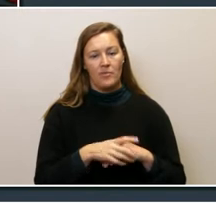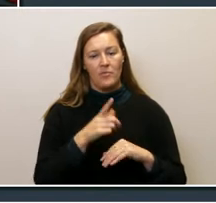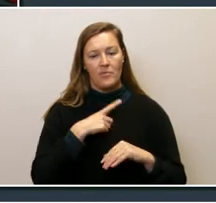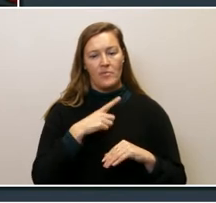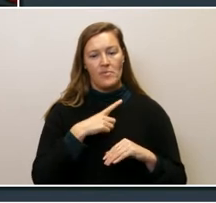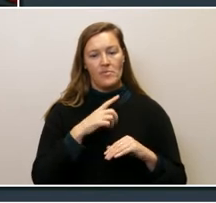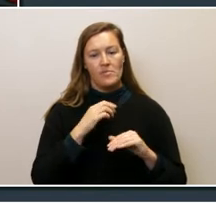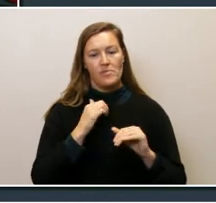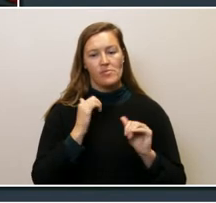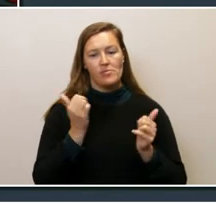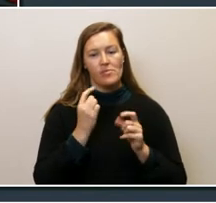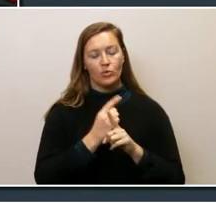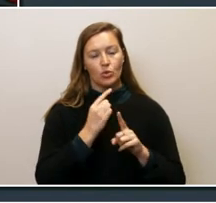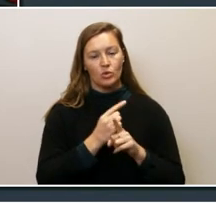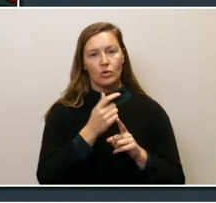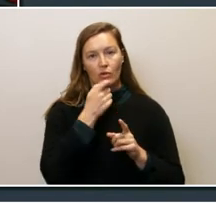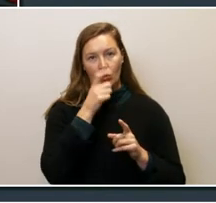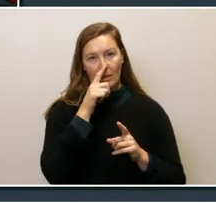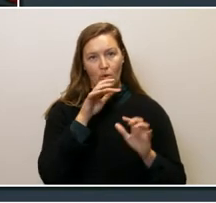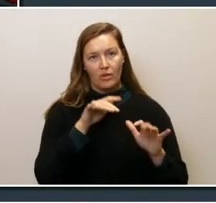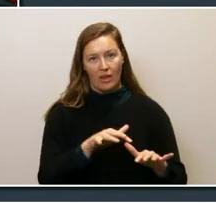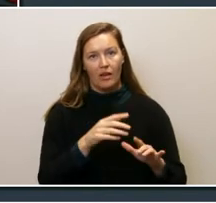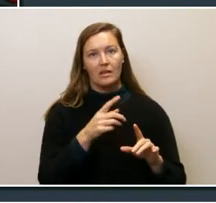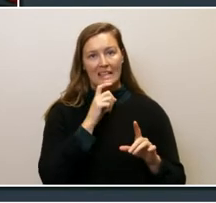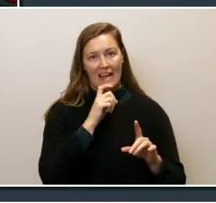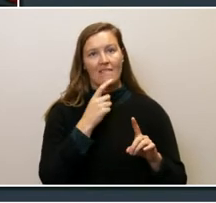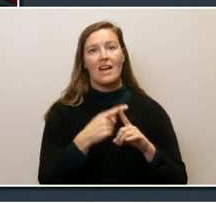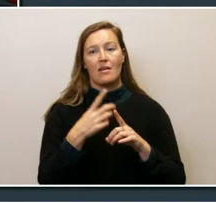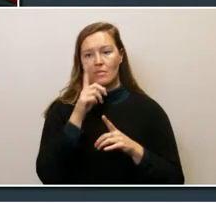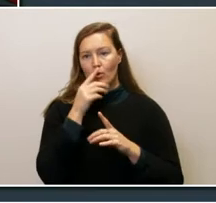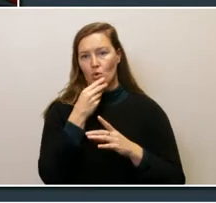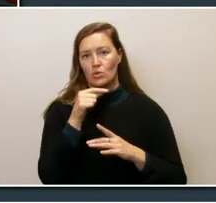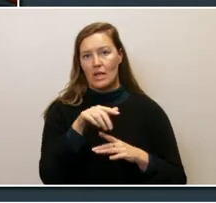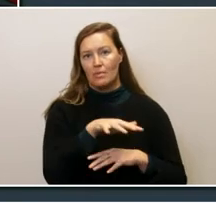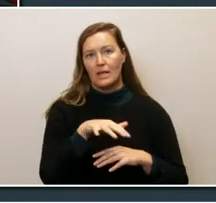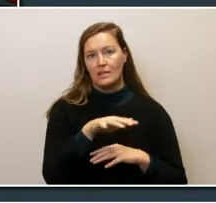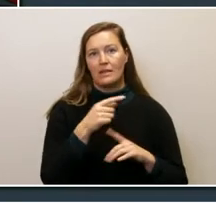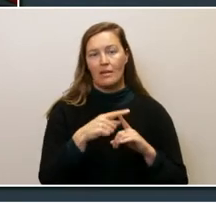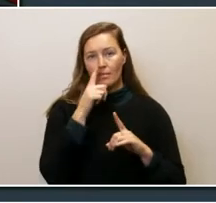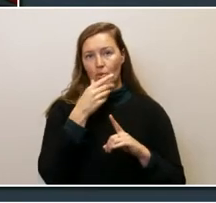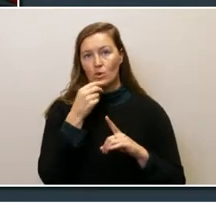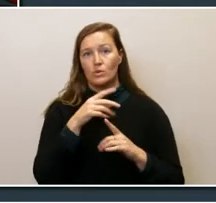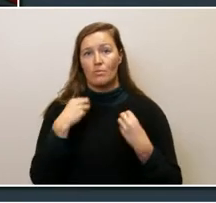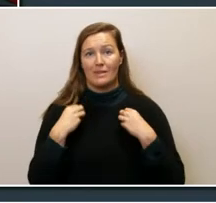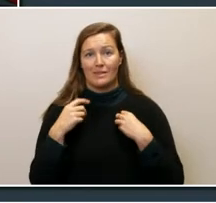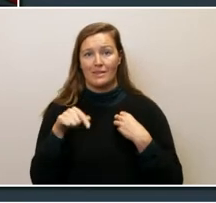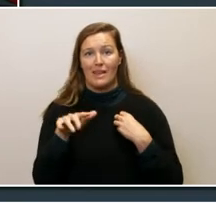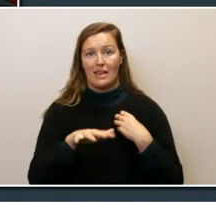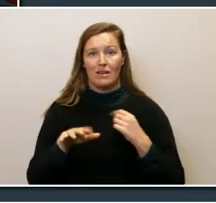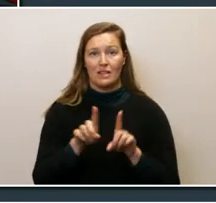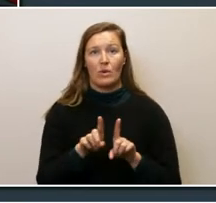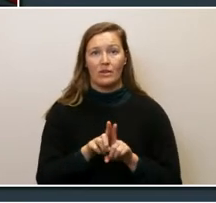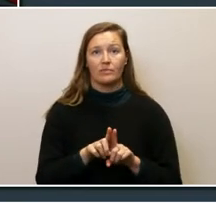spoken to a number of the people who operate there and a number of the customers and clients of the businesses that are located